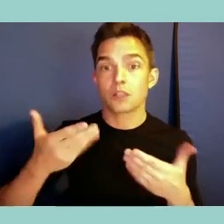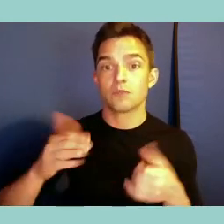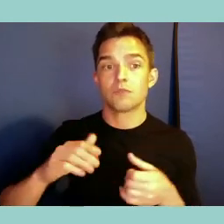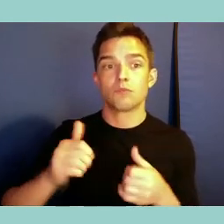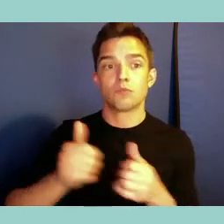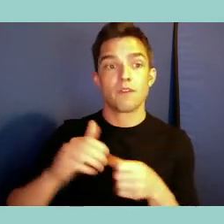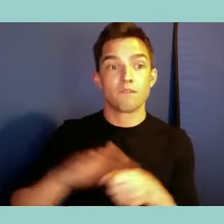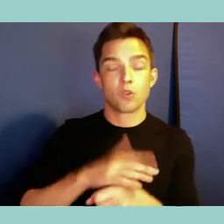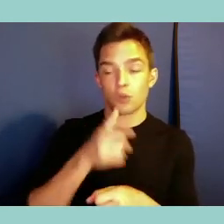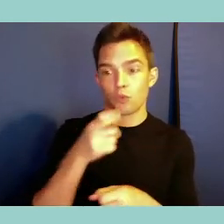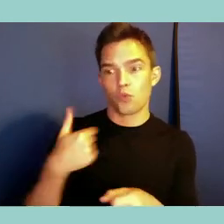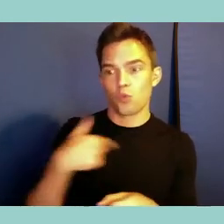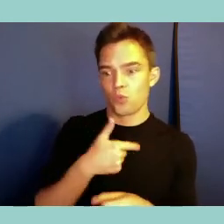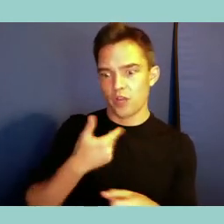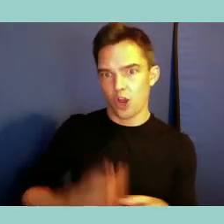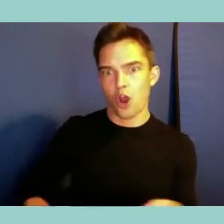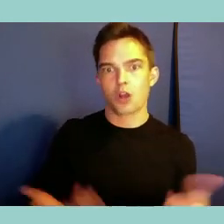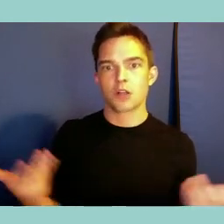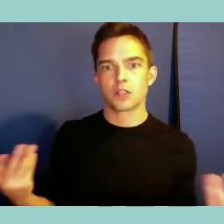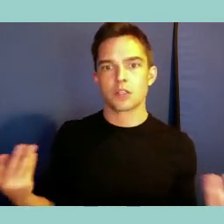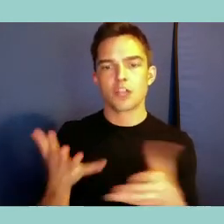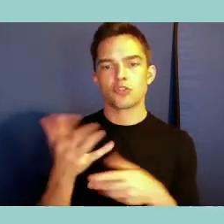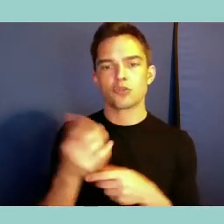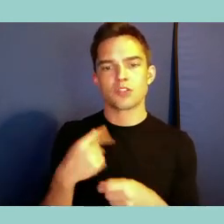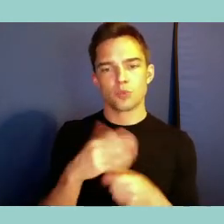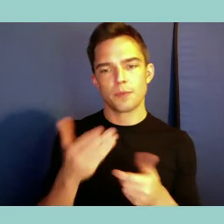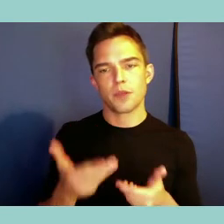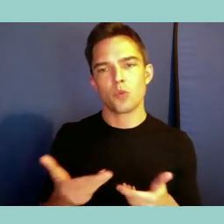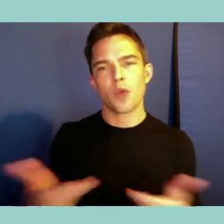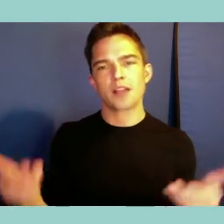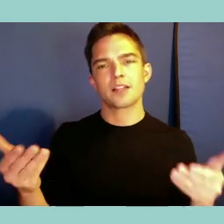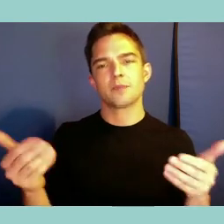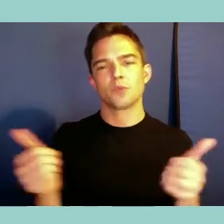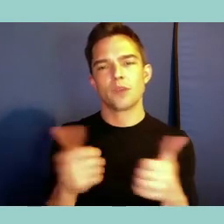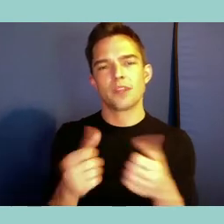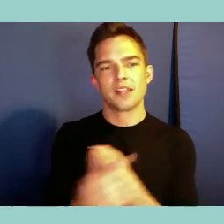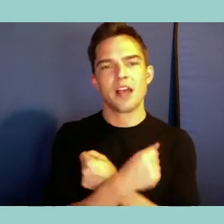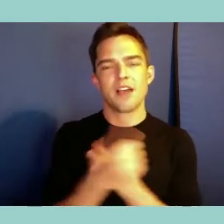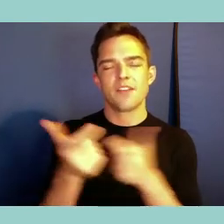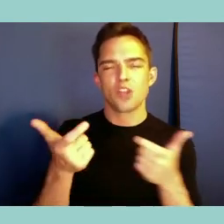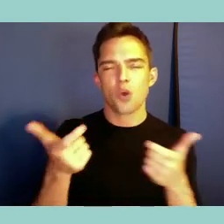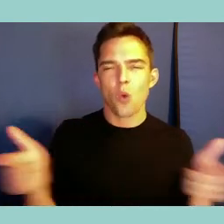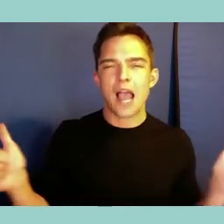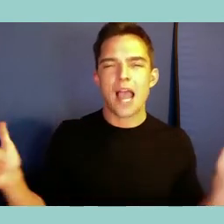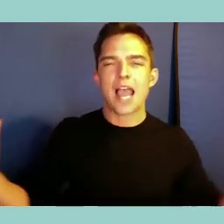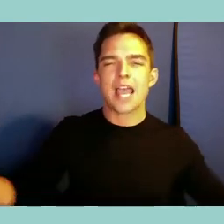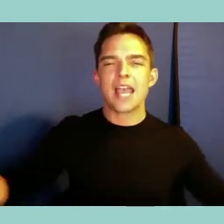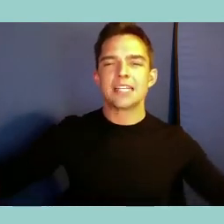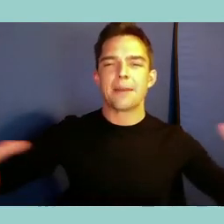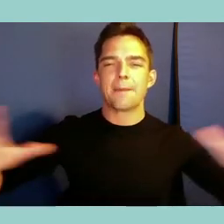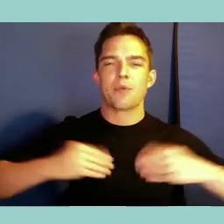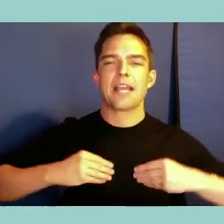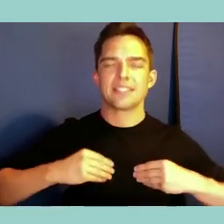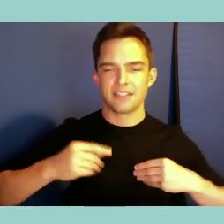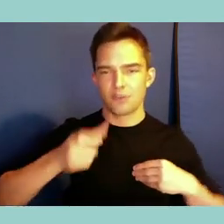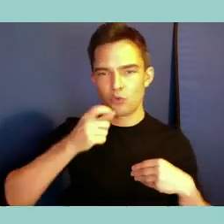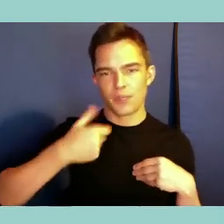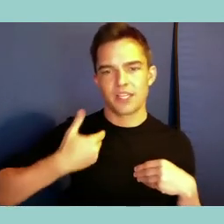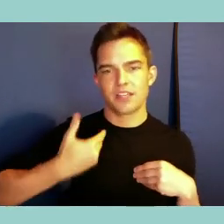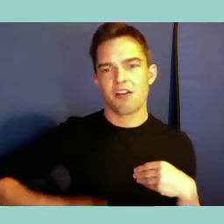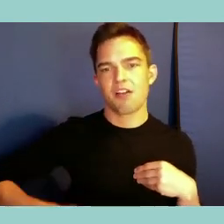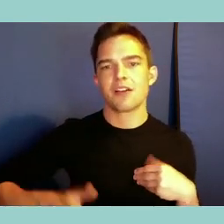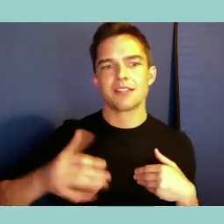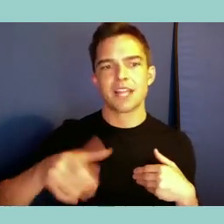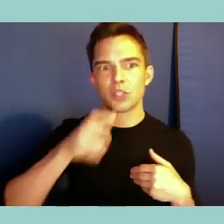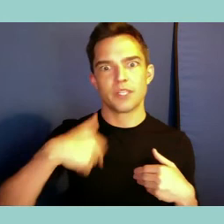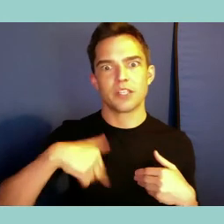of who we are, and trust that we will be welcomed in love with the wide embrace that we talk about. This is who we are. This